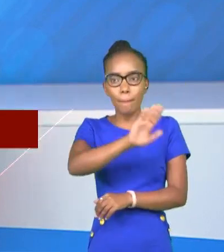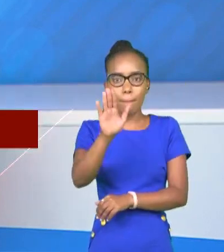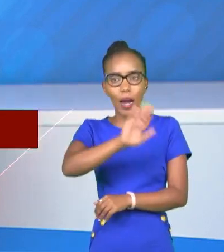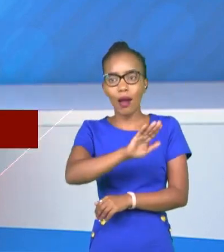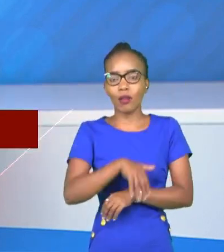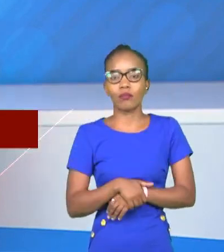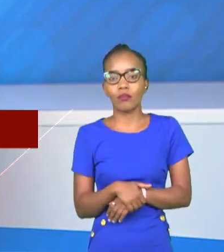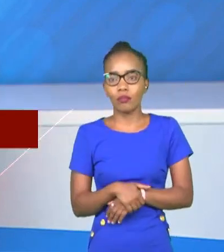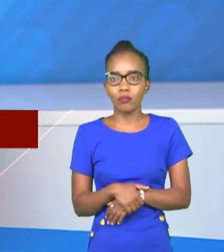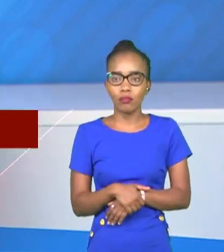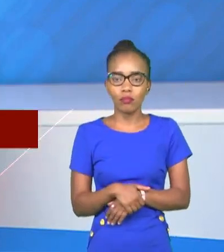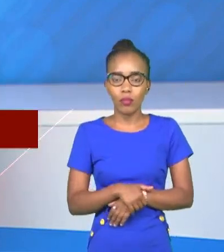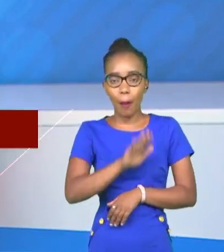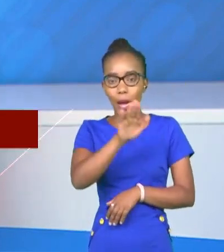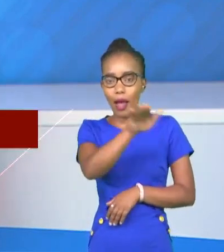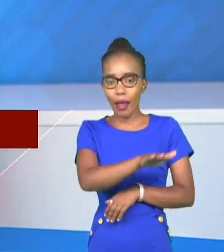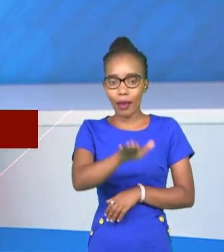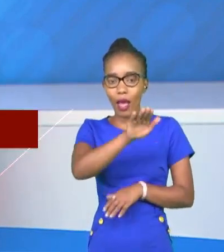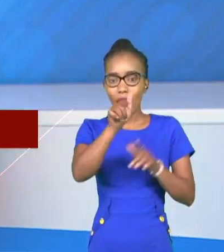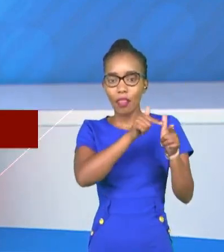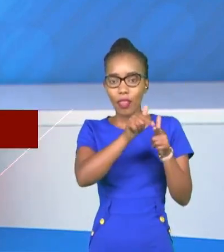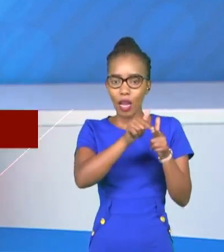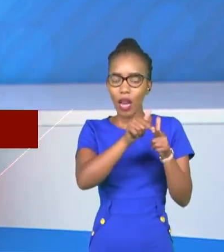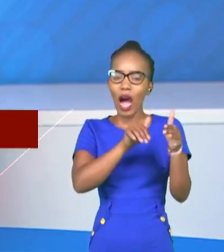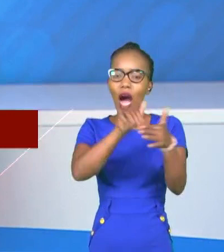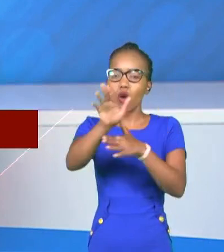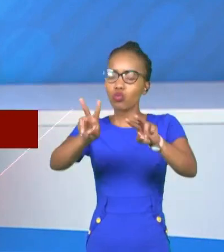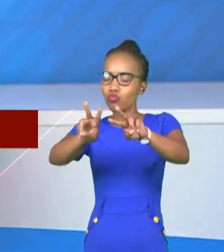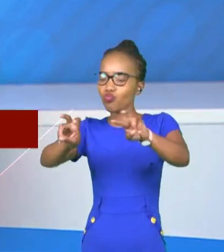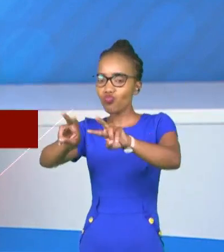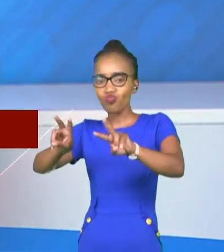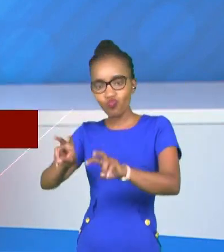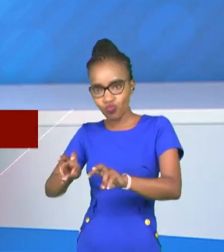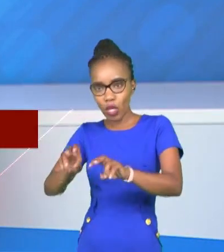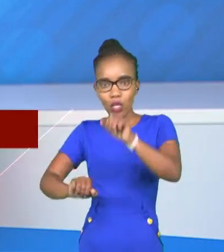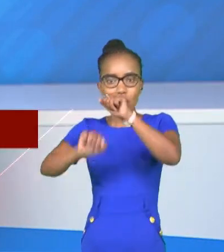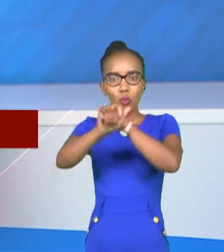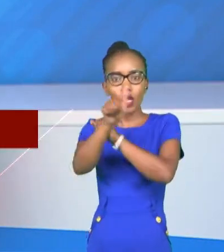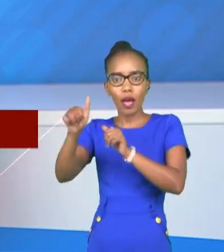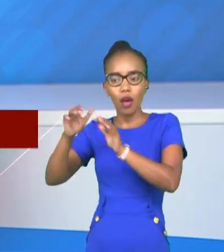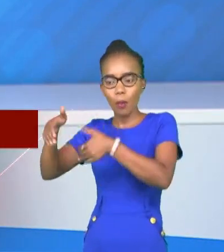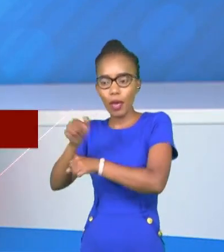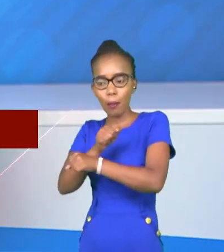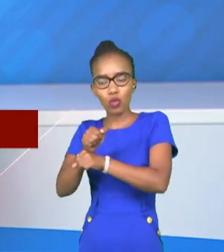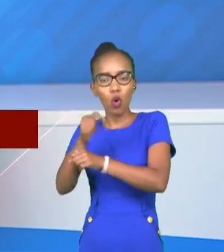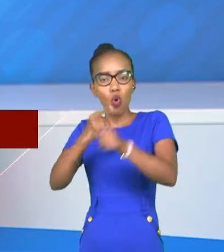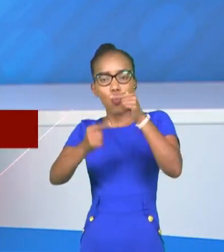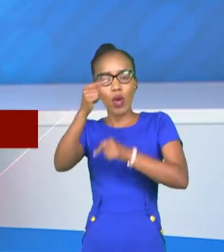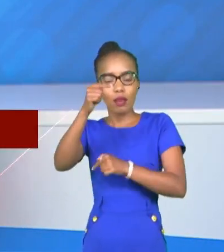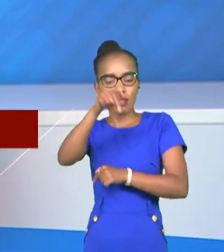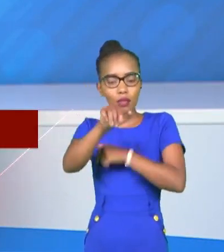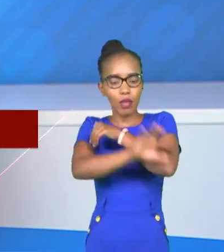backyard. And from there, he's going outside, look for faults from other communities. No one can win in this country